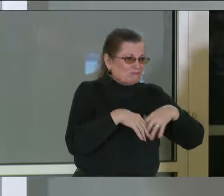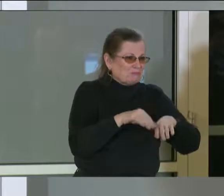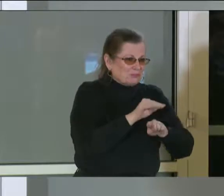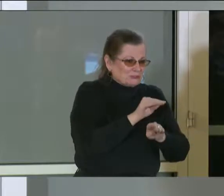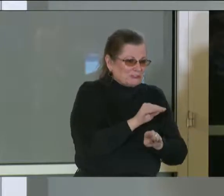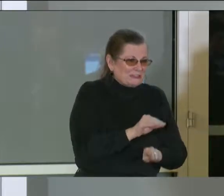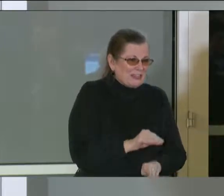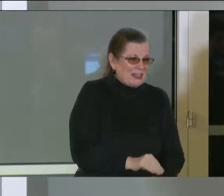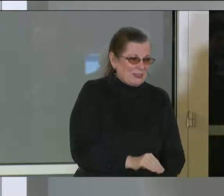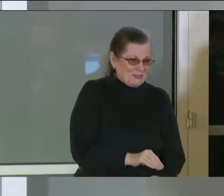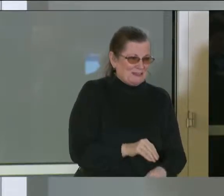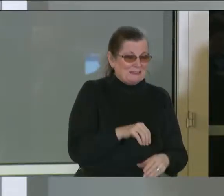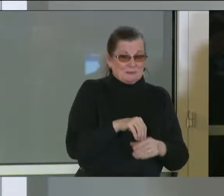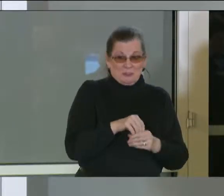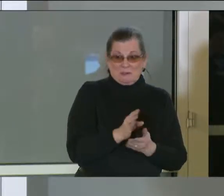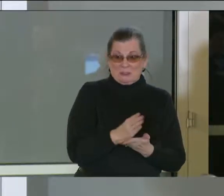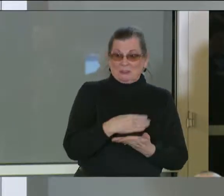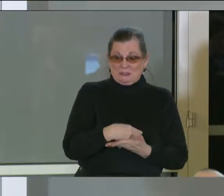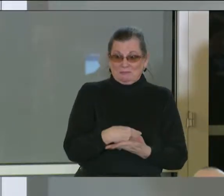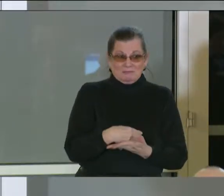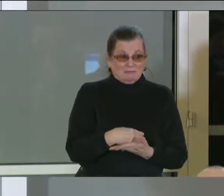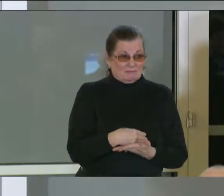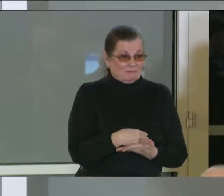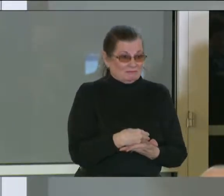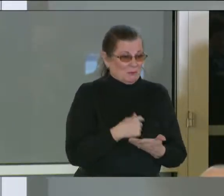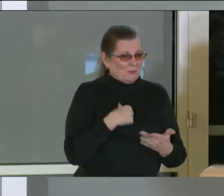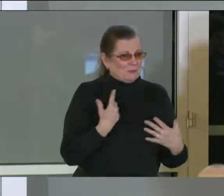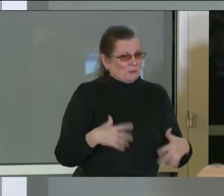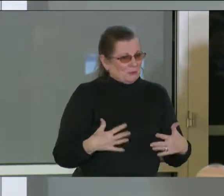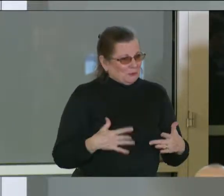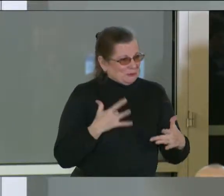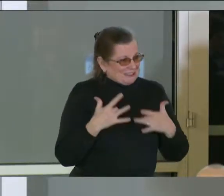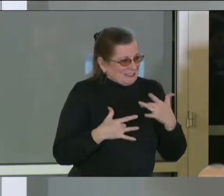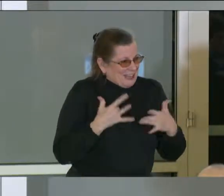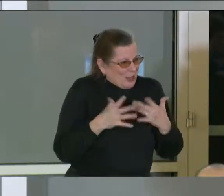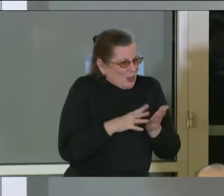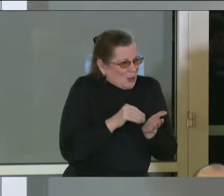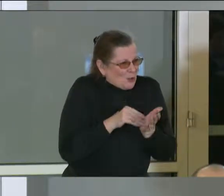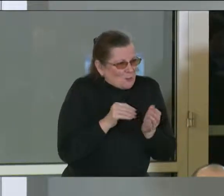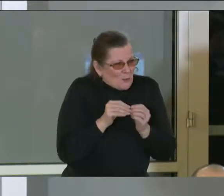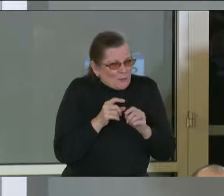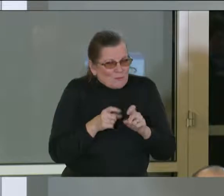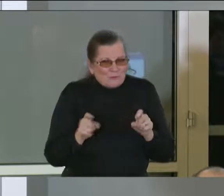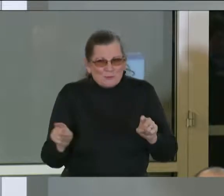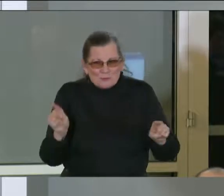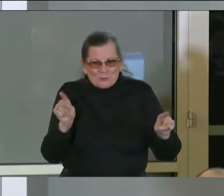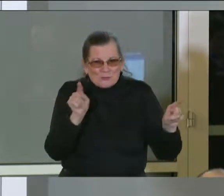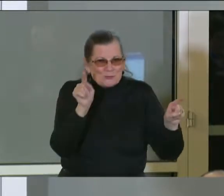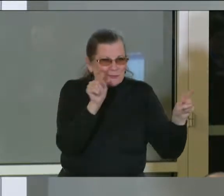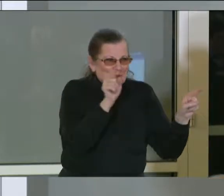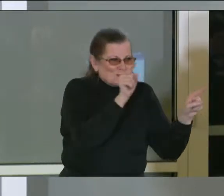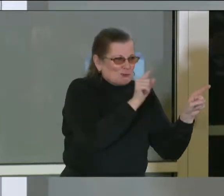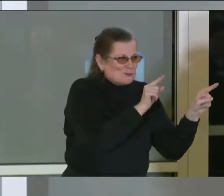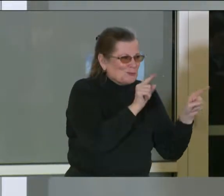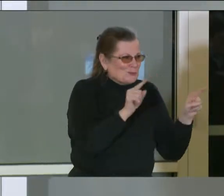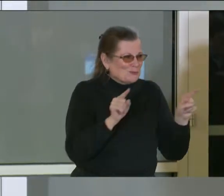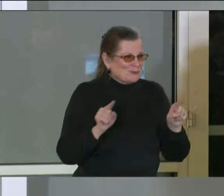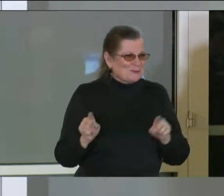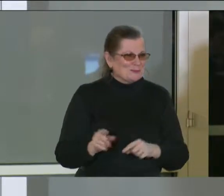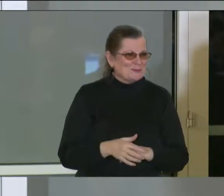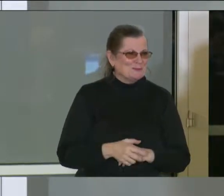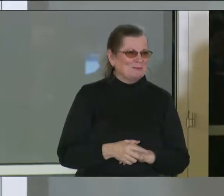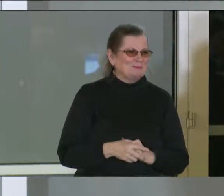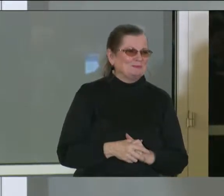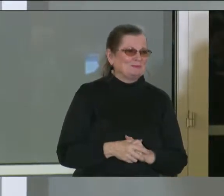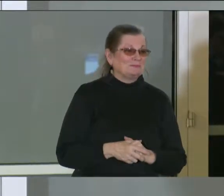And so this evening we look forward to getting more from you on what you want to see and hear from you on those issues. The